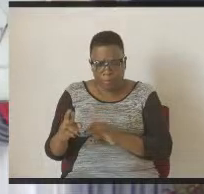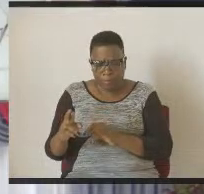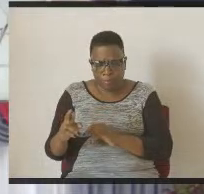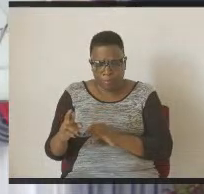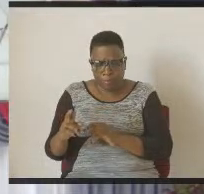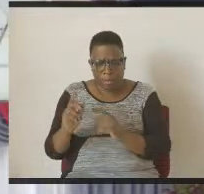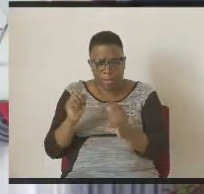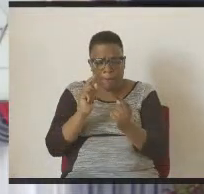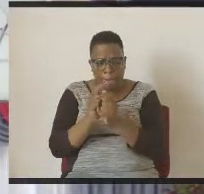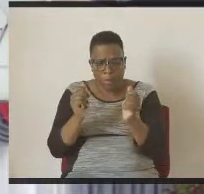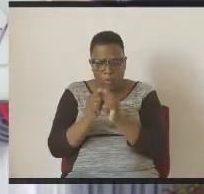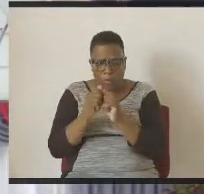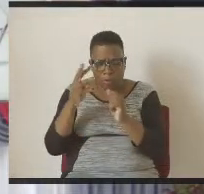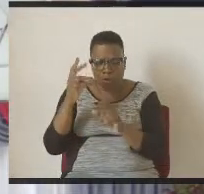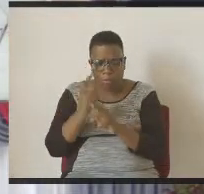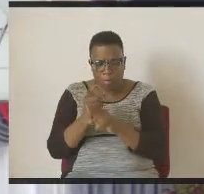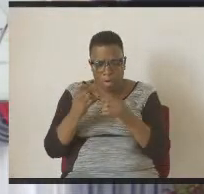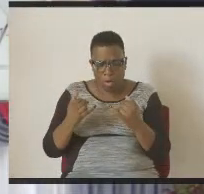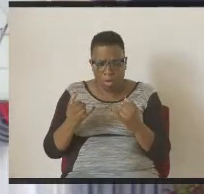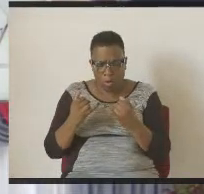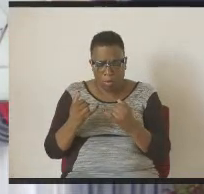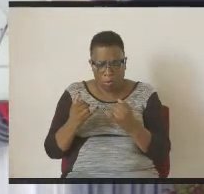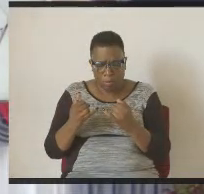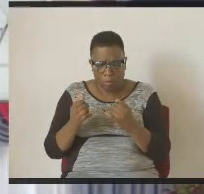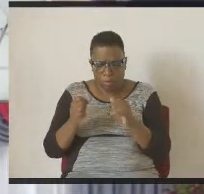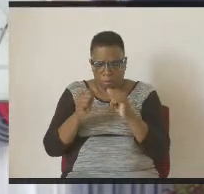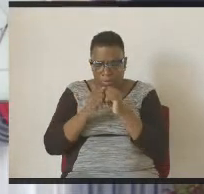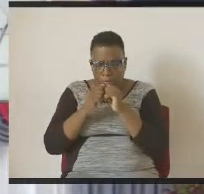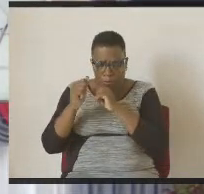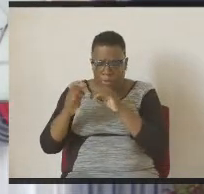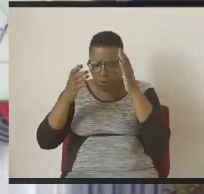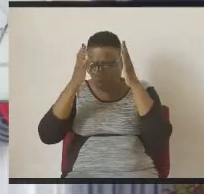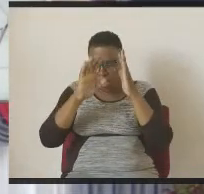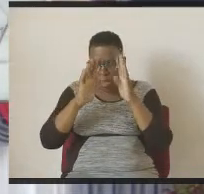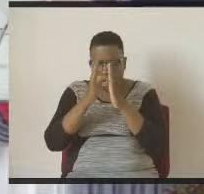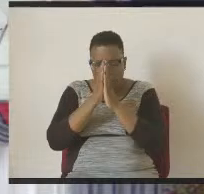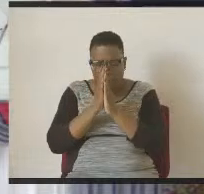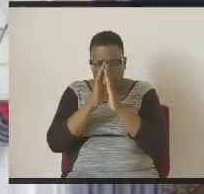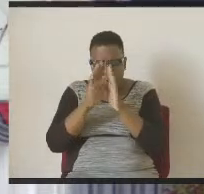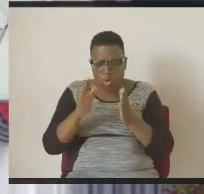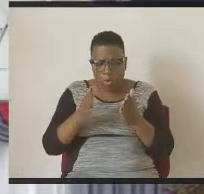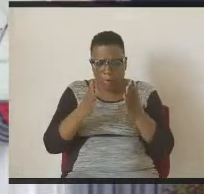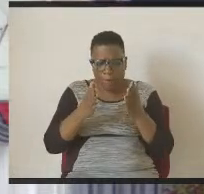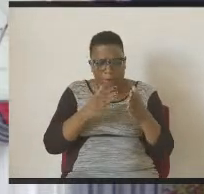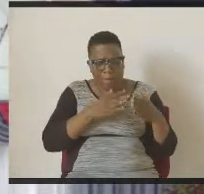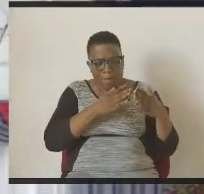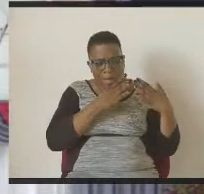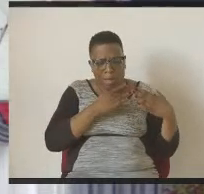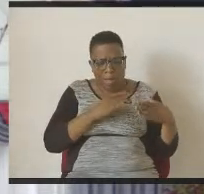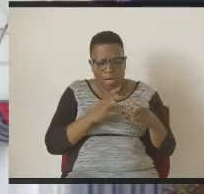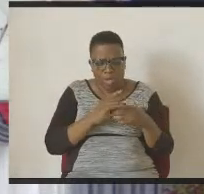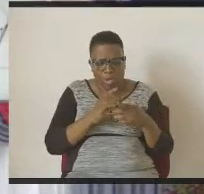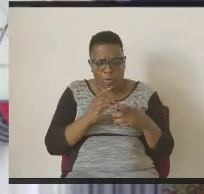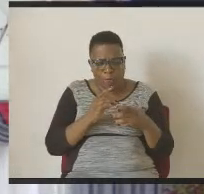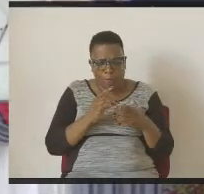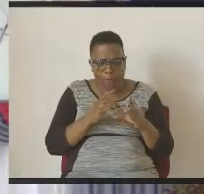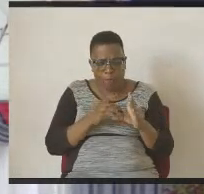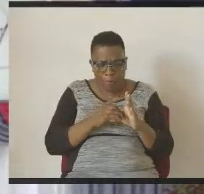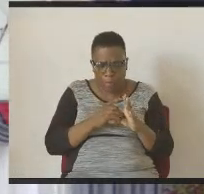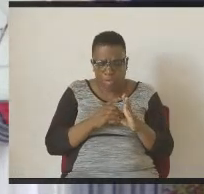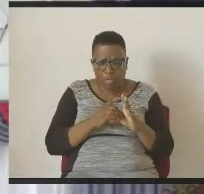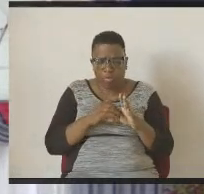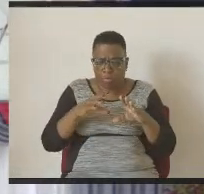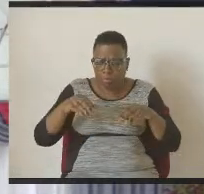Meet with them right now, Almighty God. And I pray that you'll give them a heart of flesh to be receptive to your